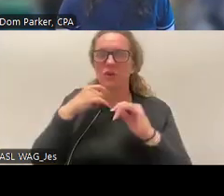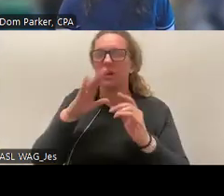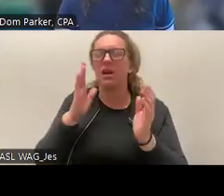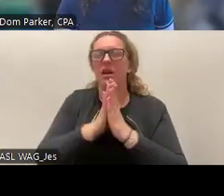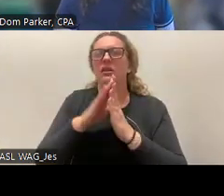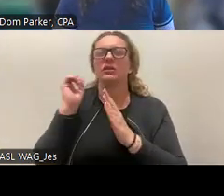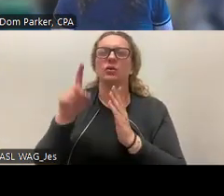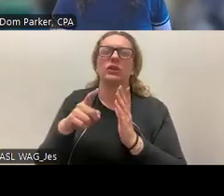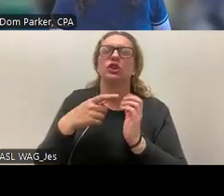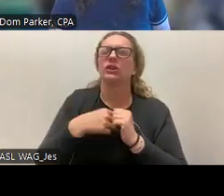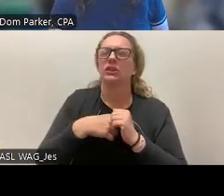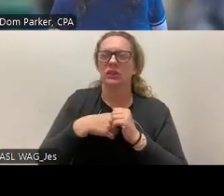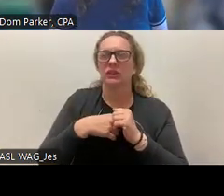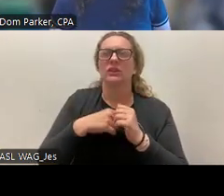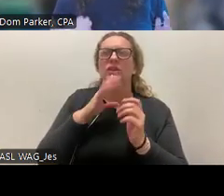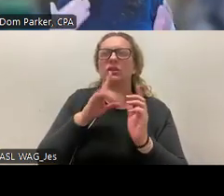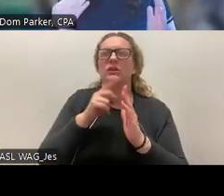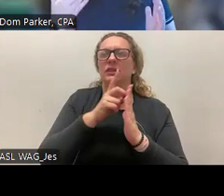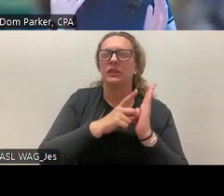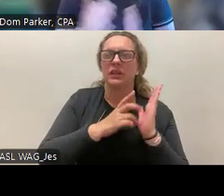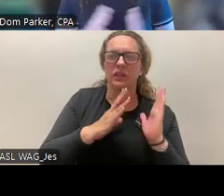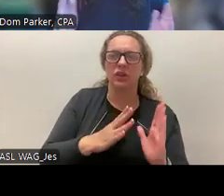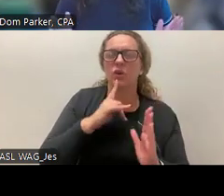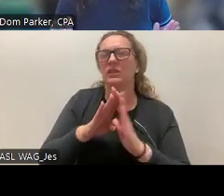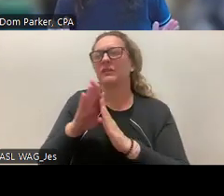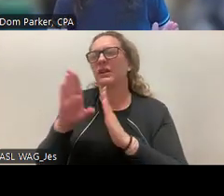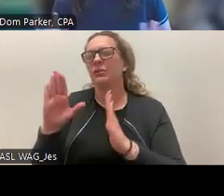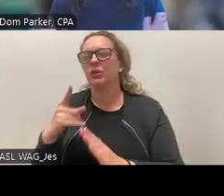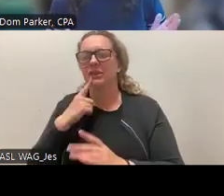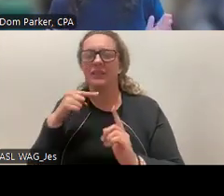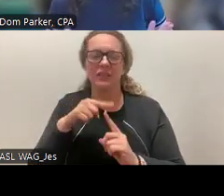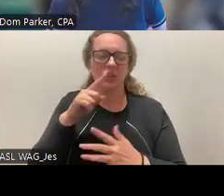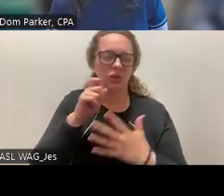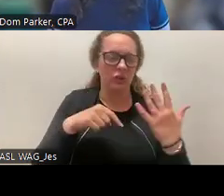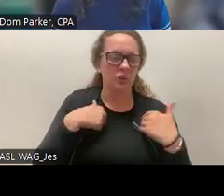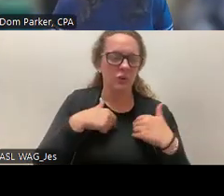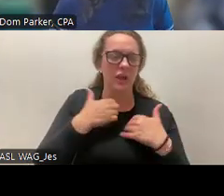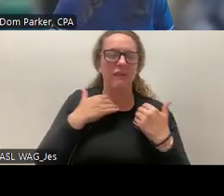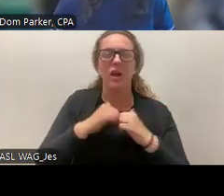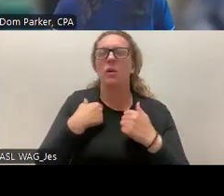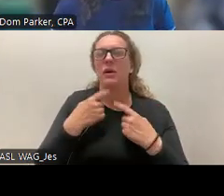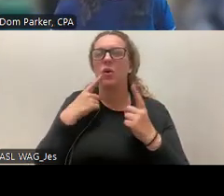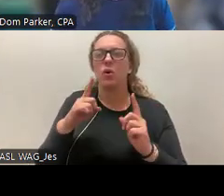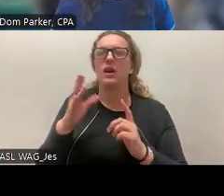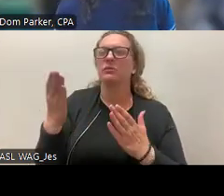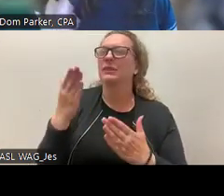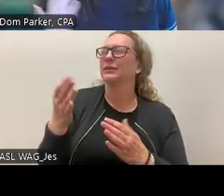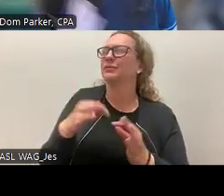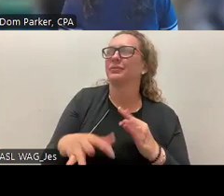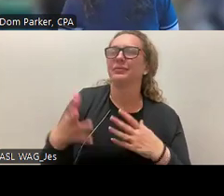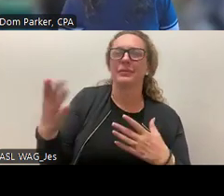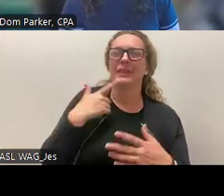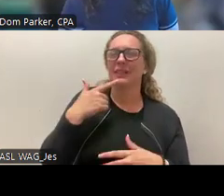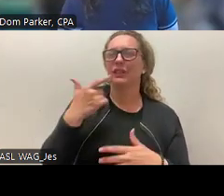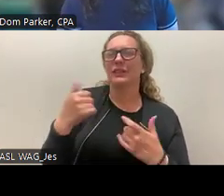back to the designer or developer and say, these are the questions we have. How can we make this work? And it could be something as simple as, let's